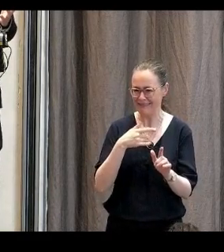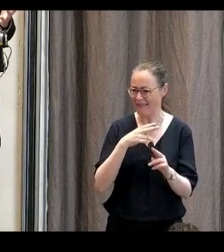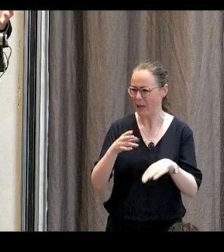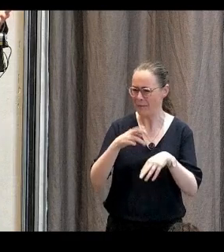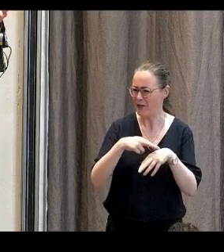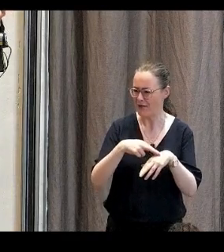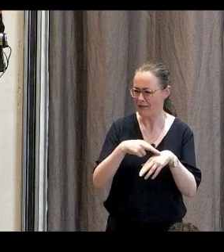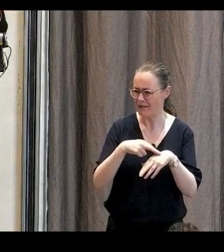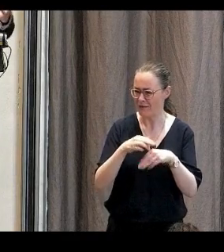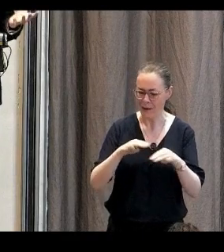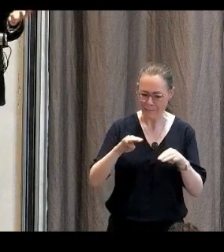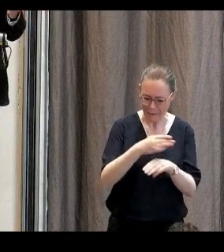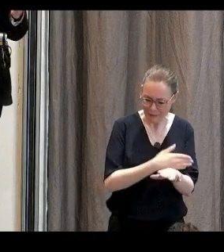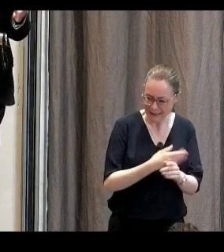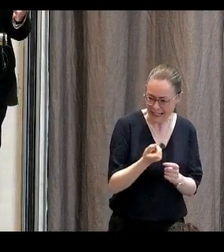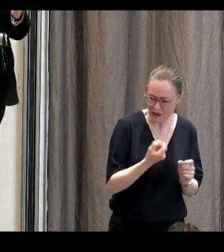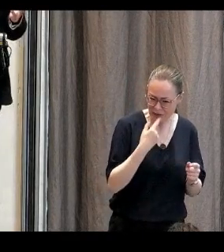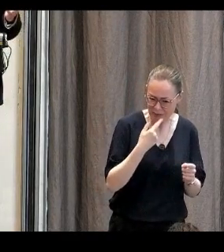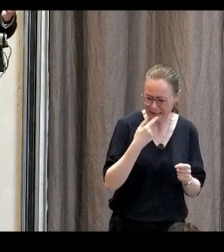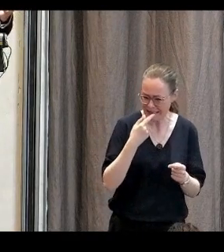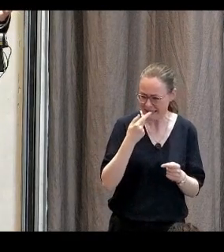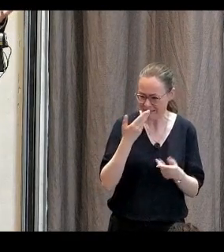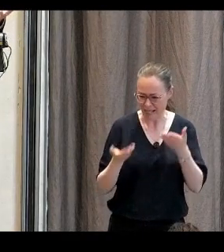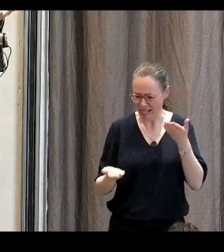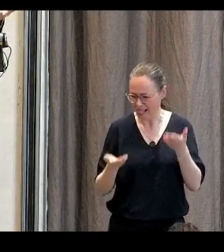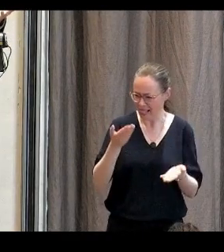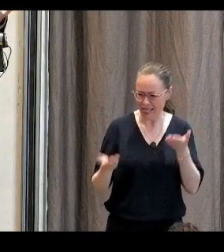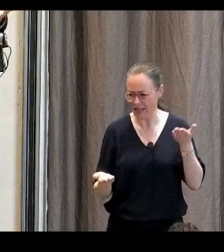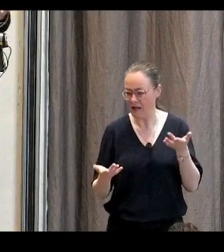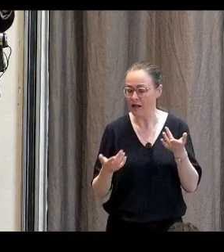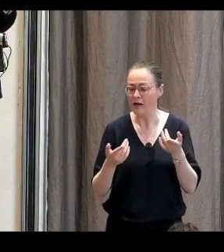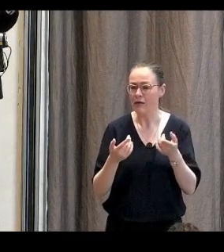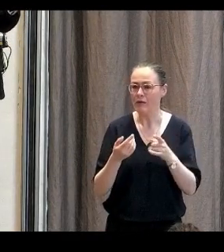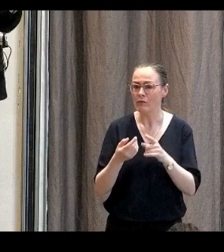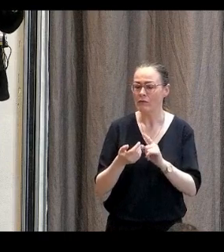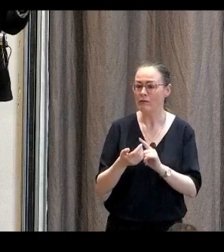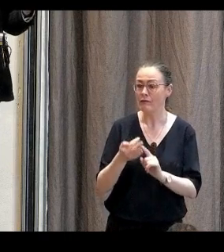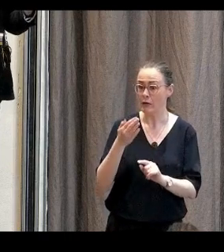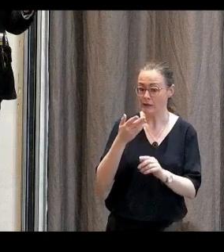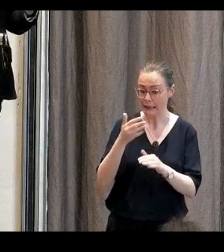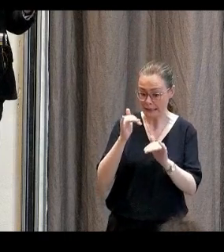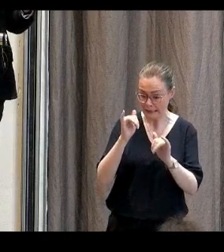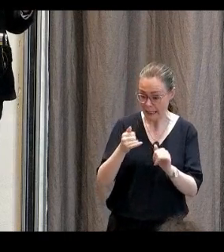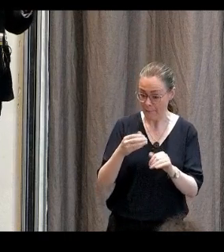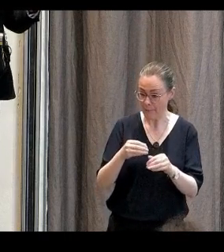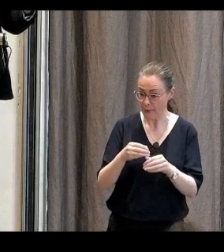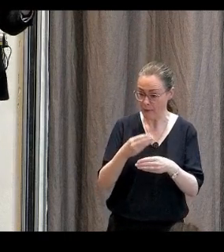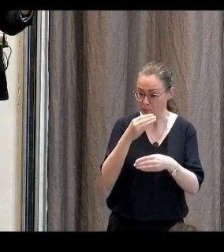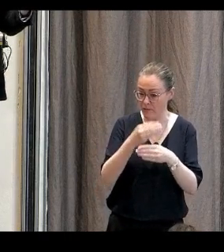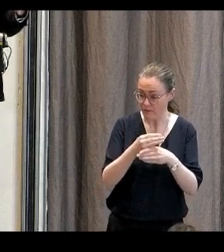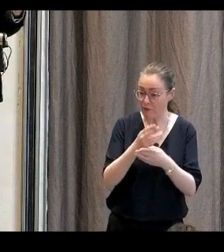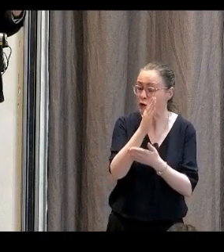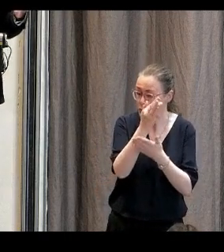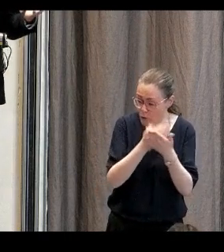better for those that started treatment. It was actually imbalance. And what we find was that whilst preventing seizures in a small number